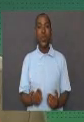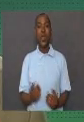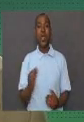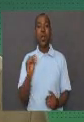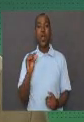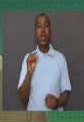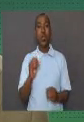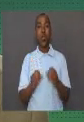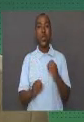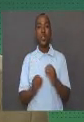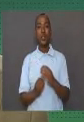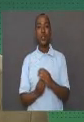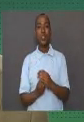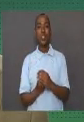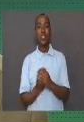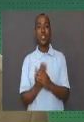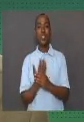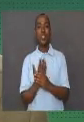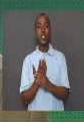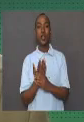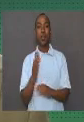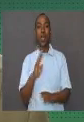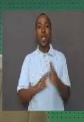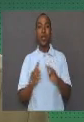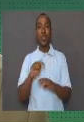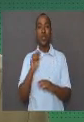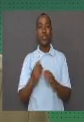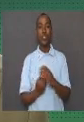of microorganisms in biotechnology.